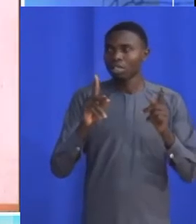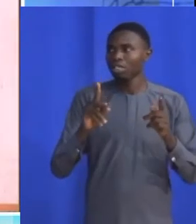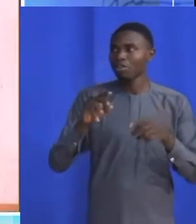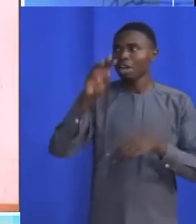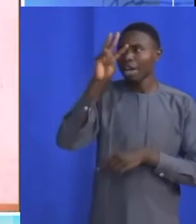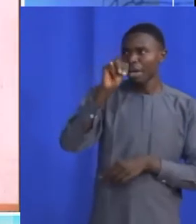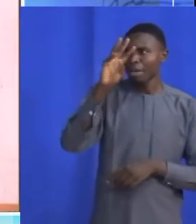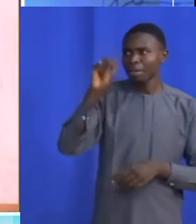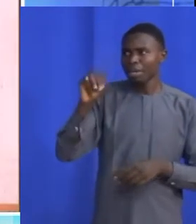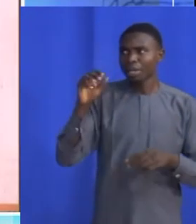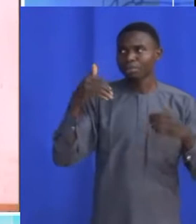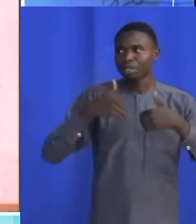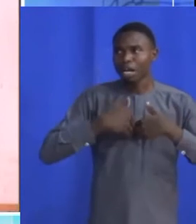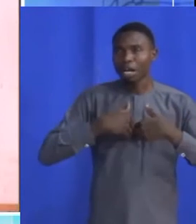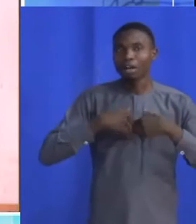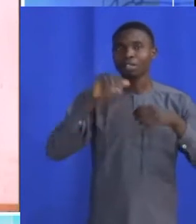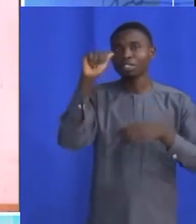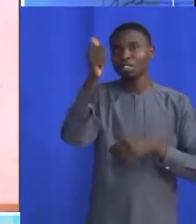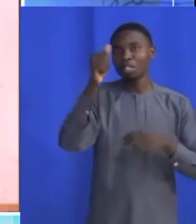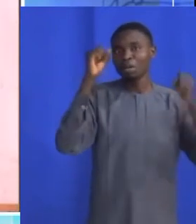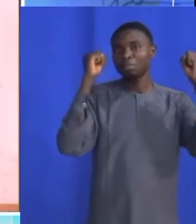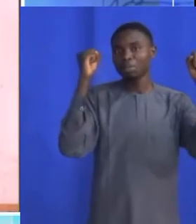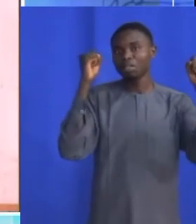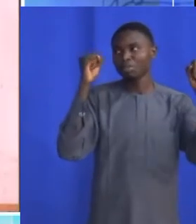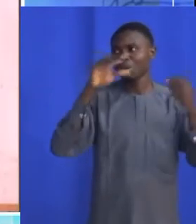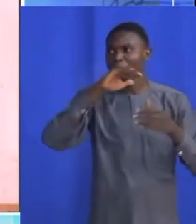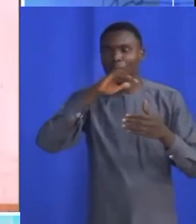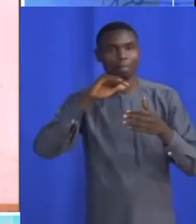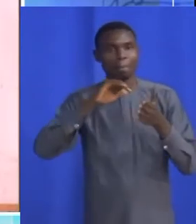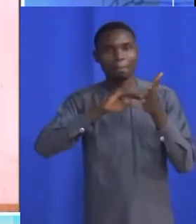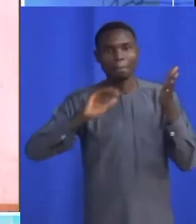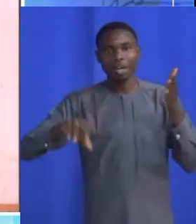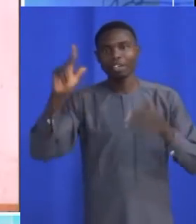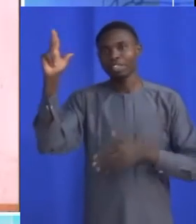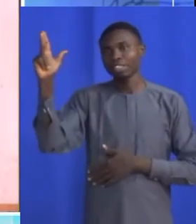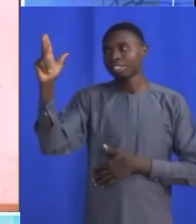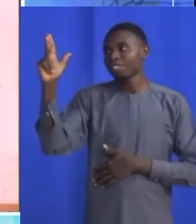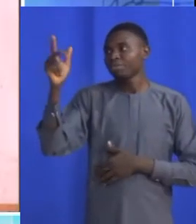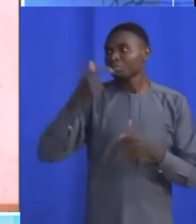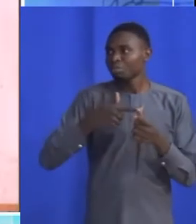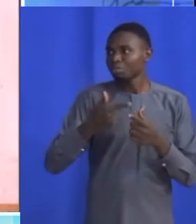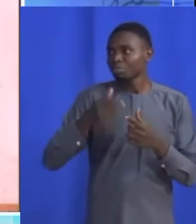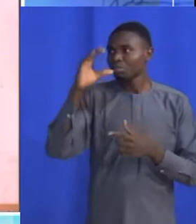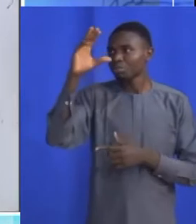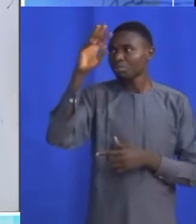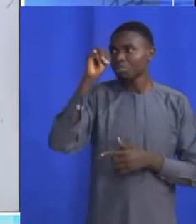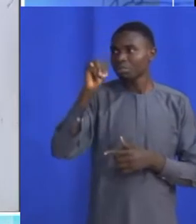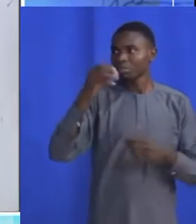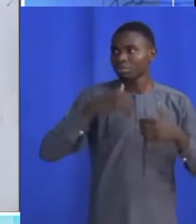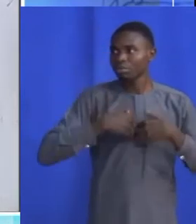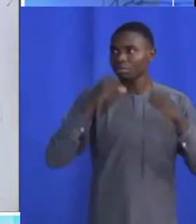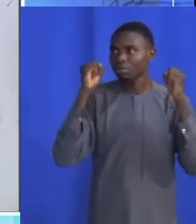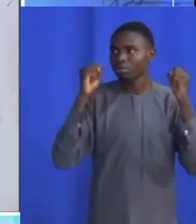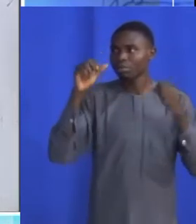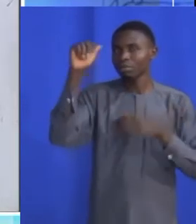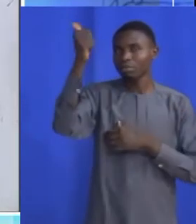influence. So, because of the rule of law, it makes them to feel belongs to